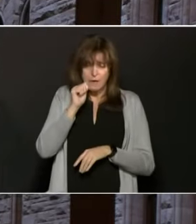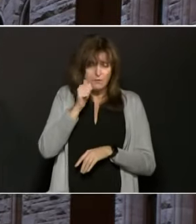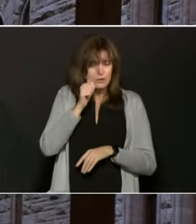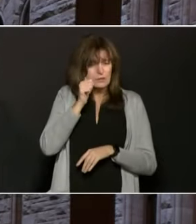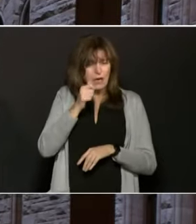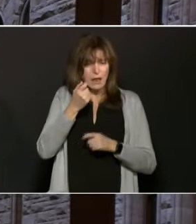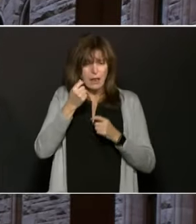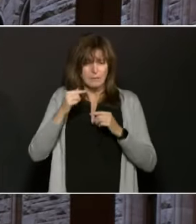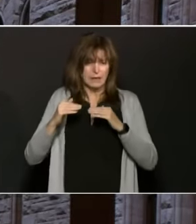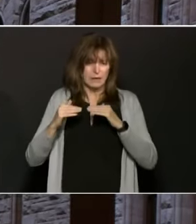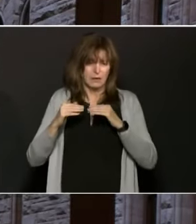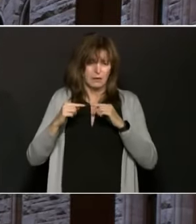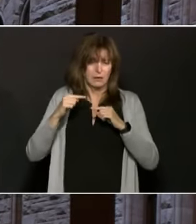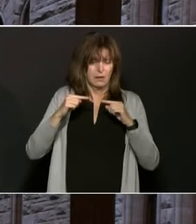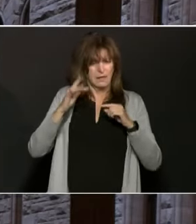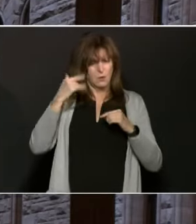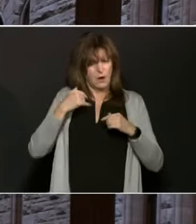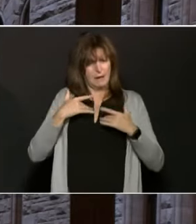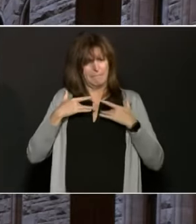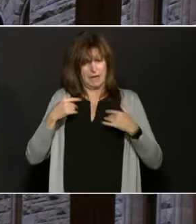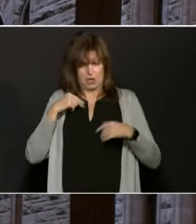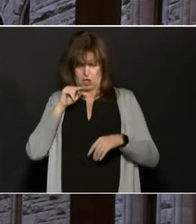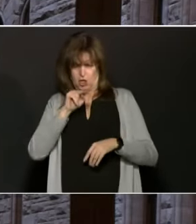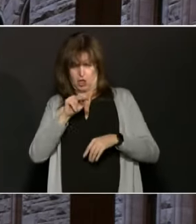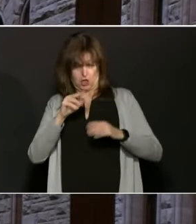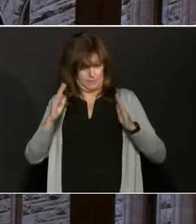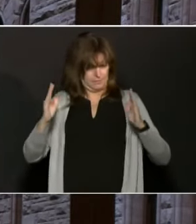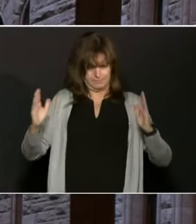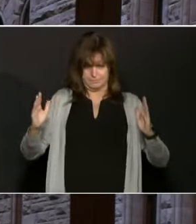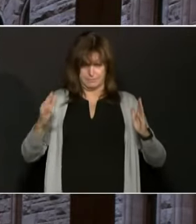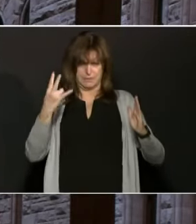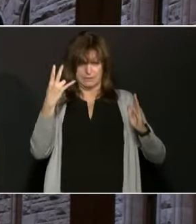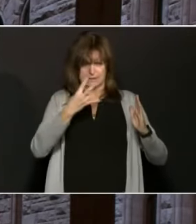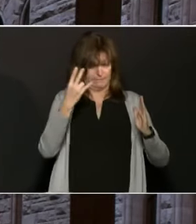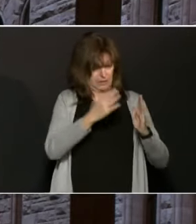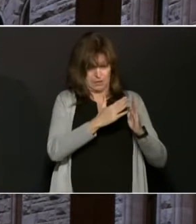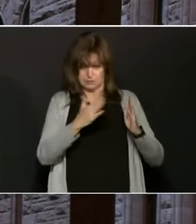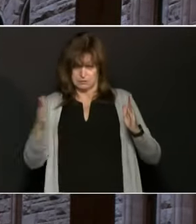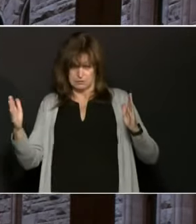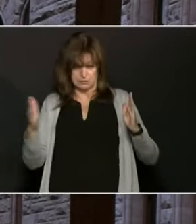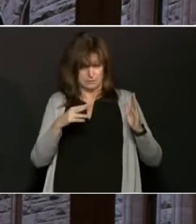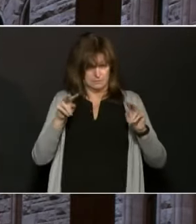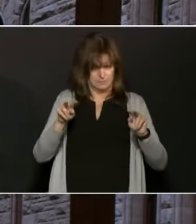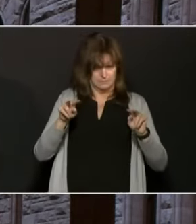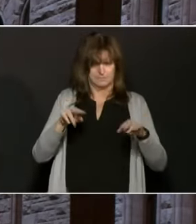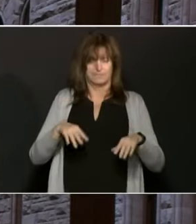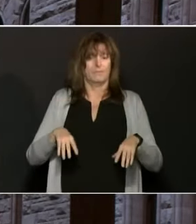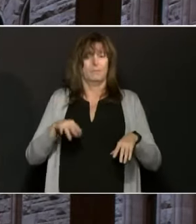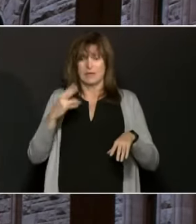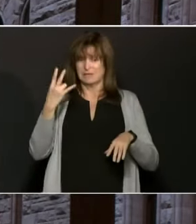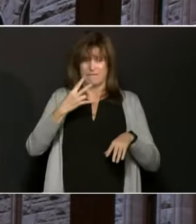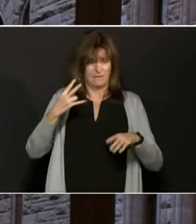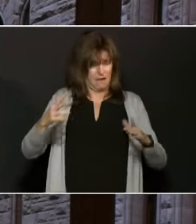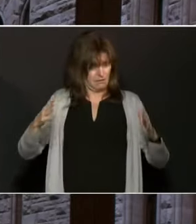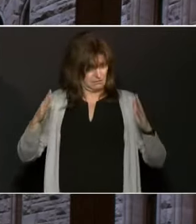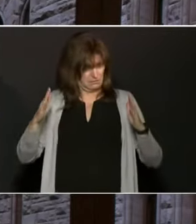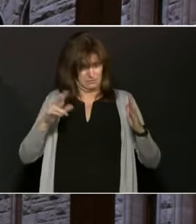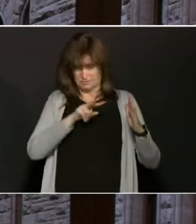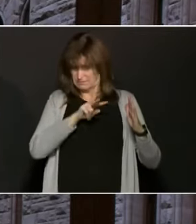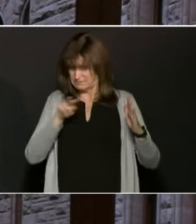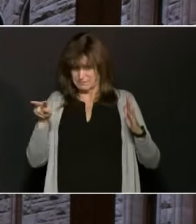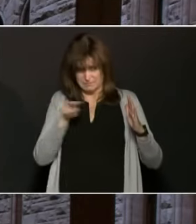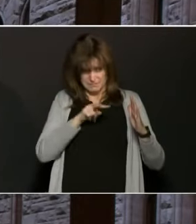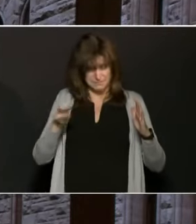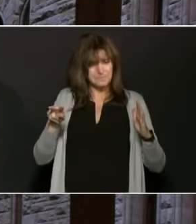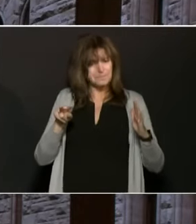trends and see what's happening. So the average over the 7 days is 1,862, again in line with what